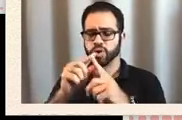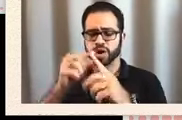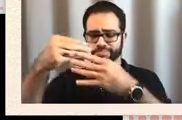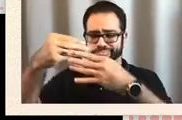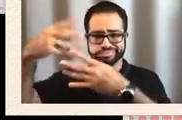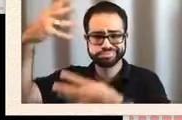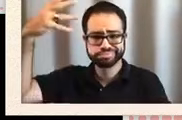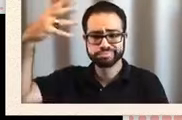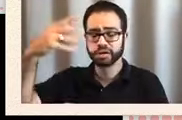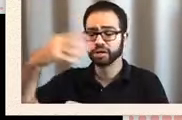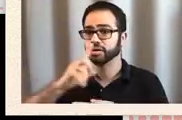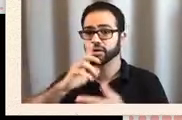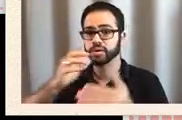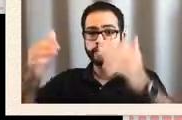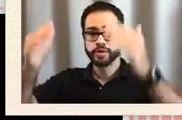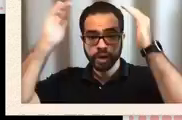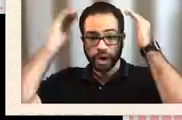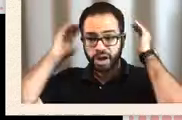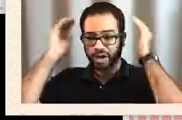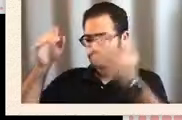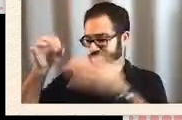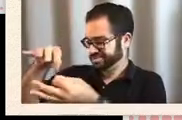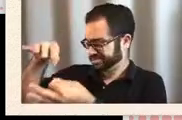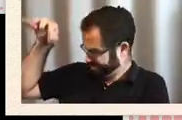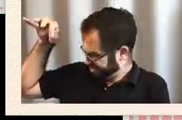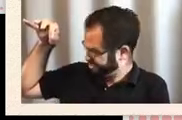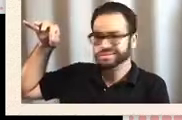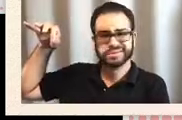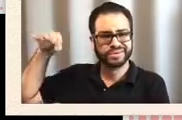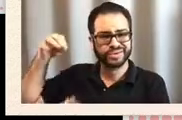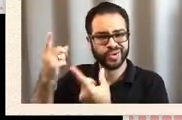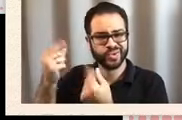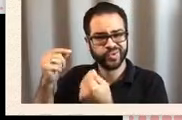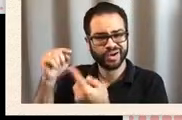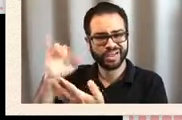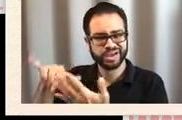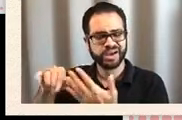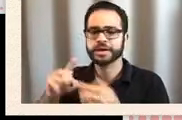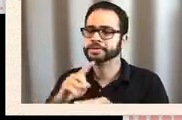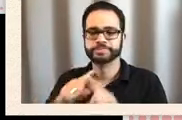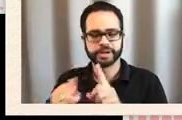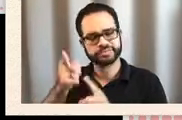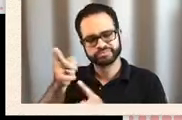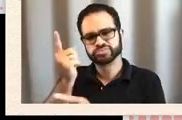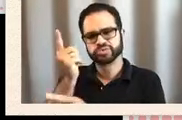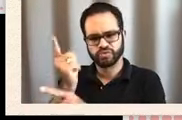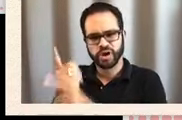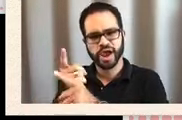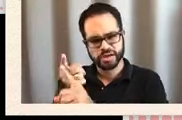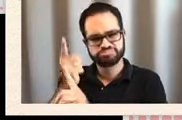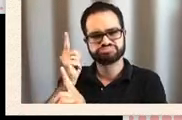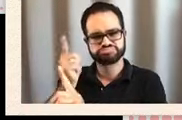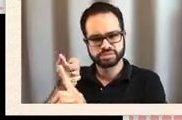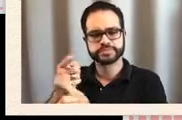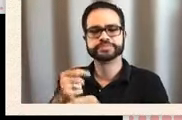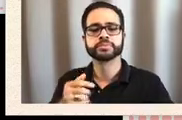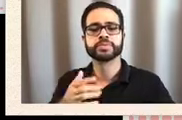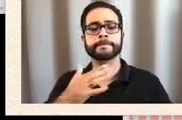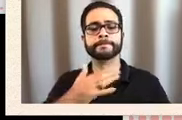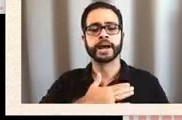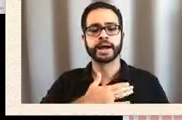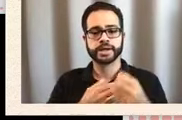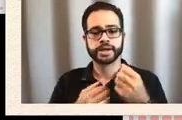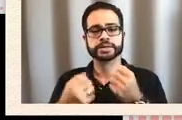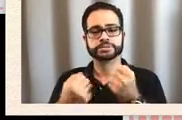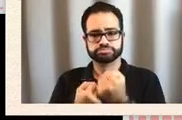what are all these words? But no, you hit it right on the top. Like, it is, my supported decision-making is like twice